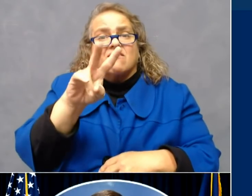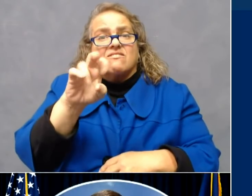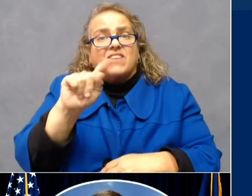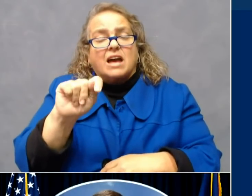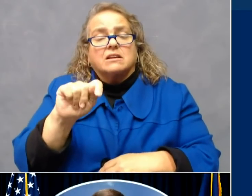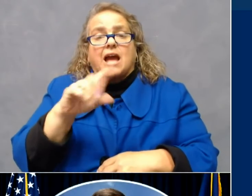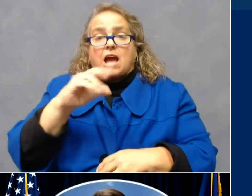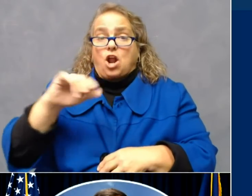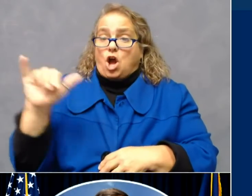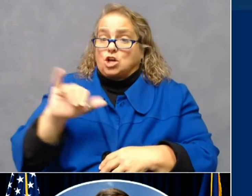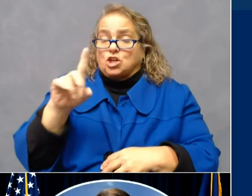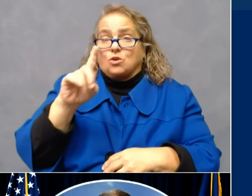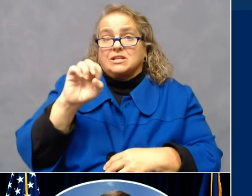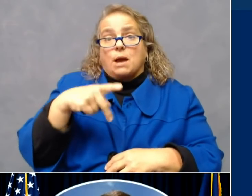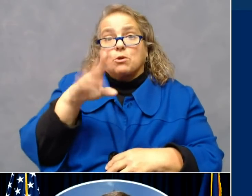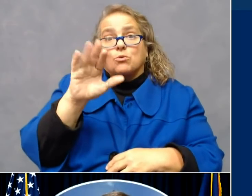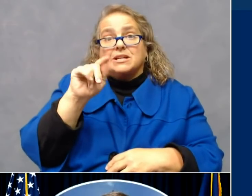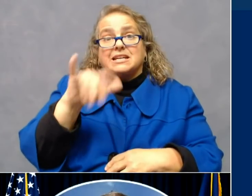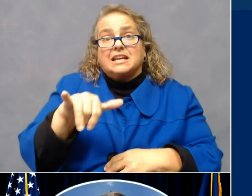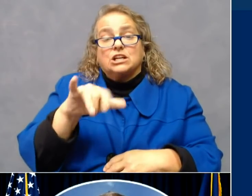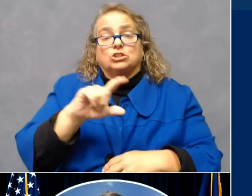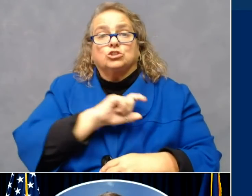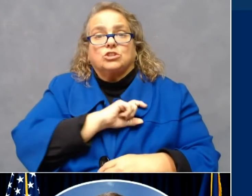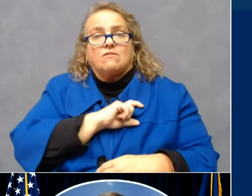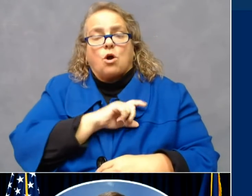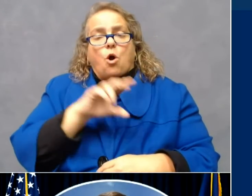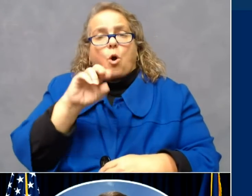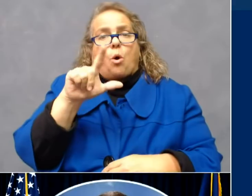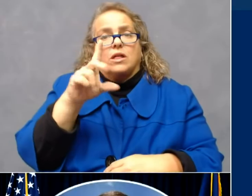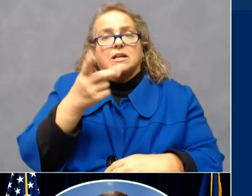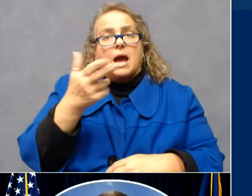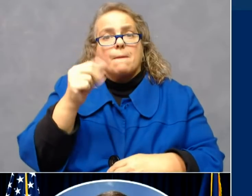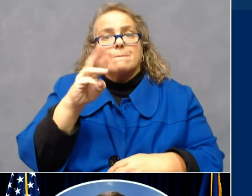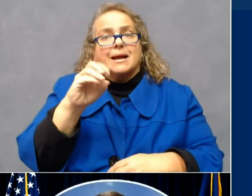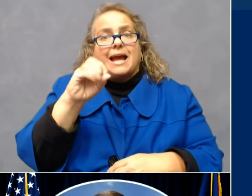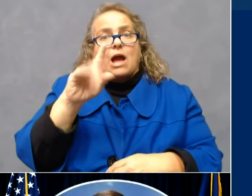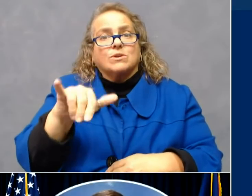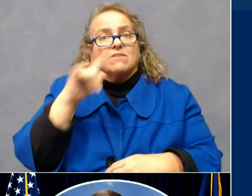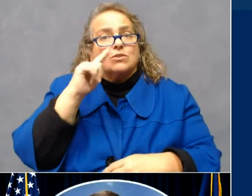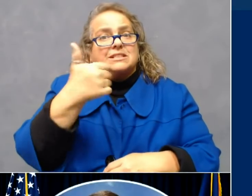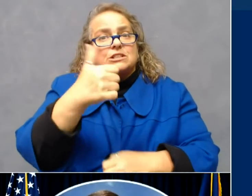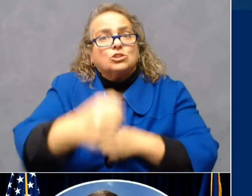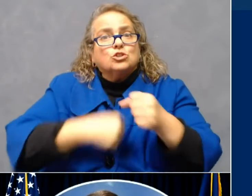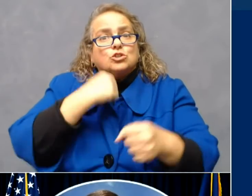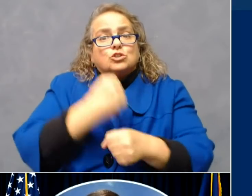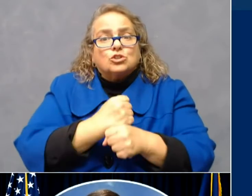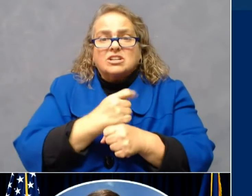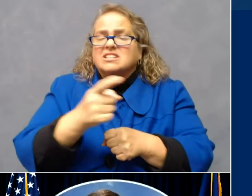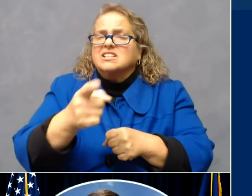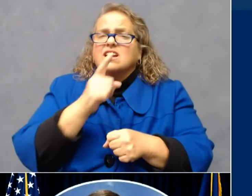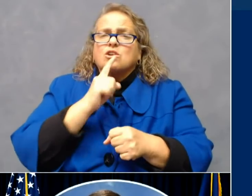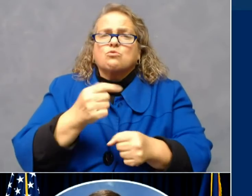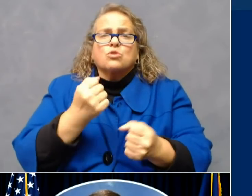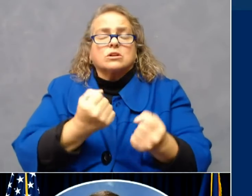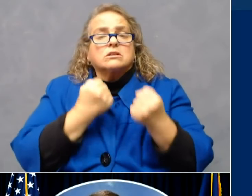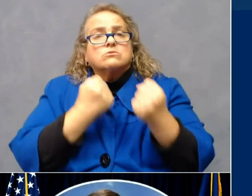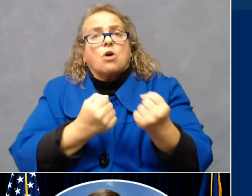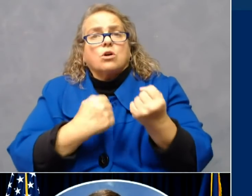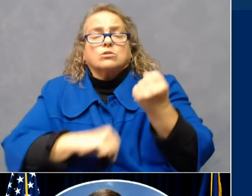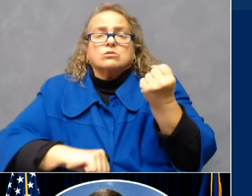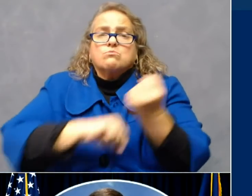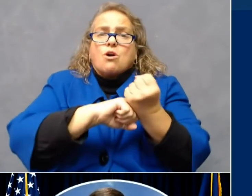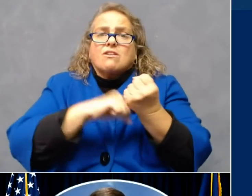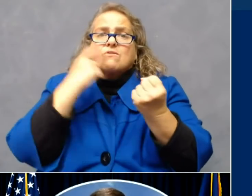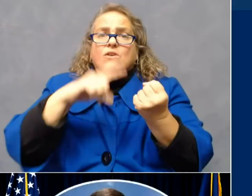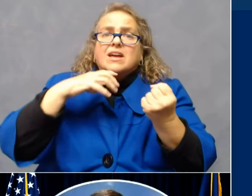Oldham County for 10 years. Bruce championed causes for the elderly during his time as vice president of operations for the